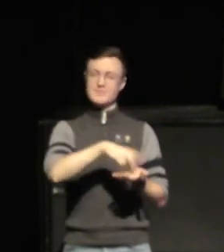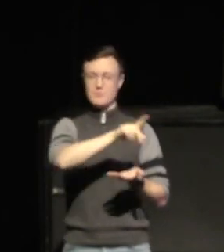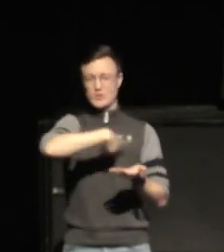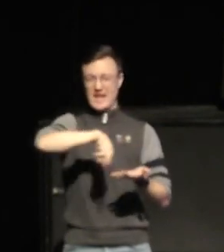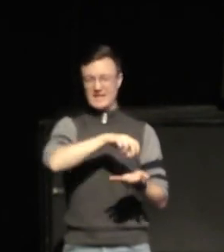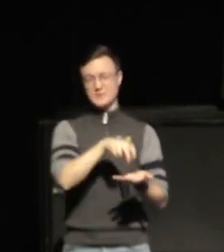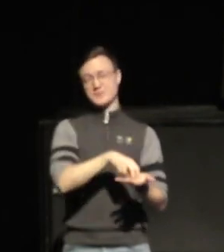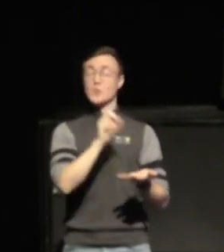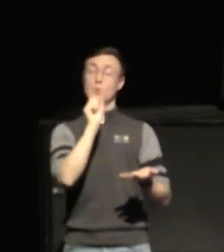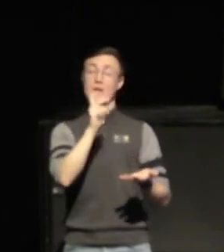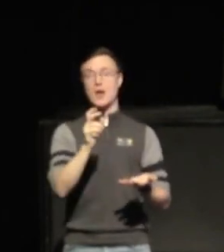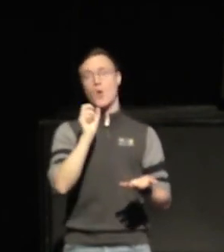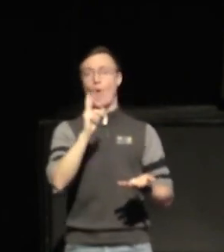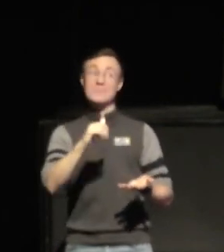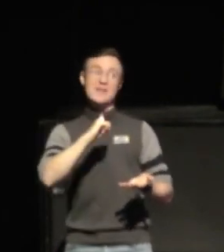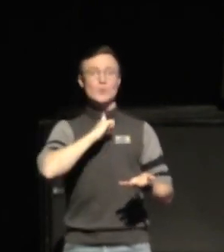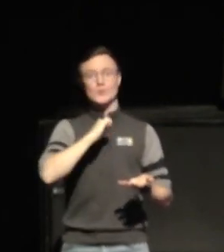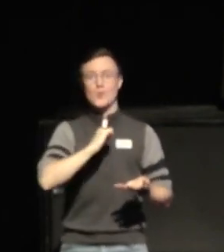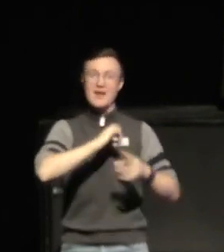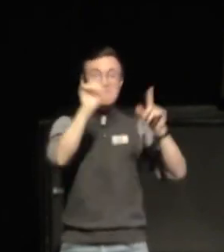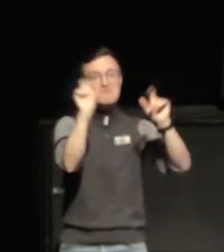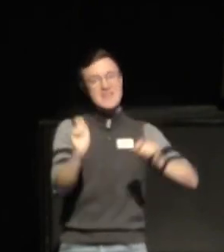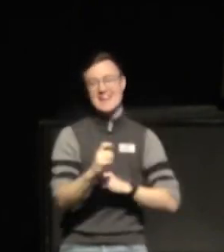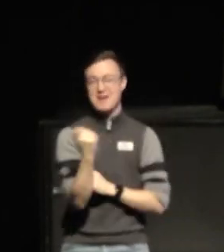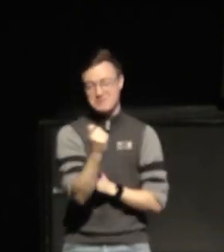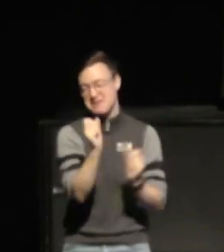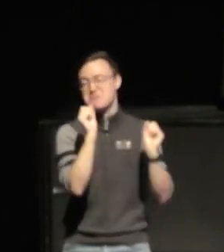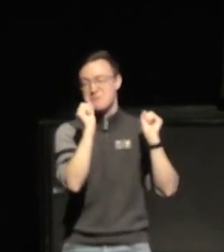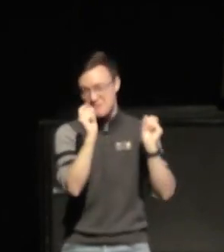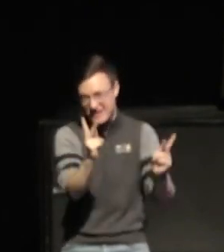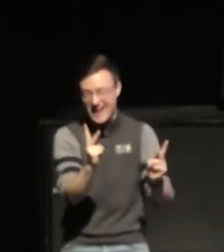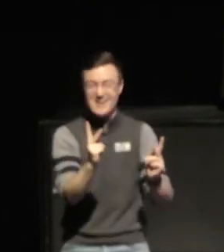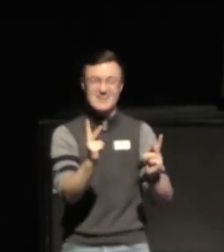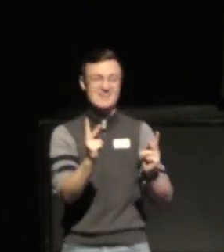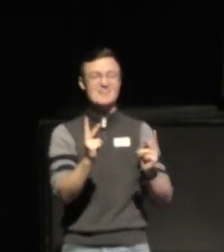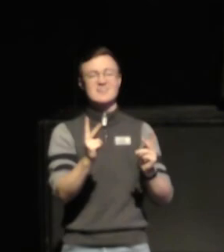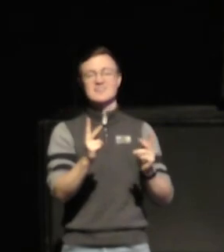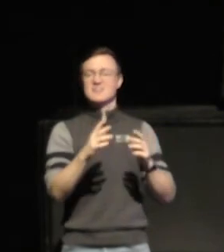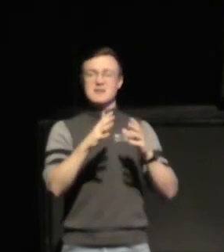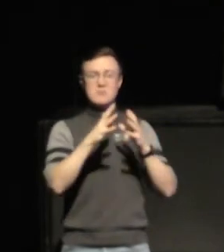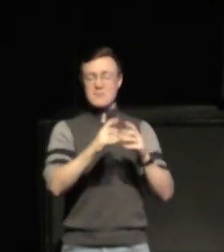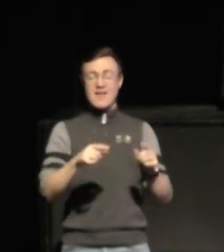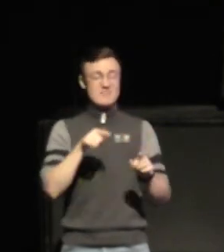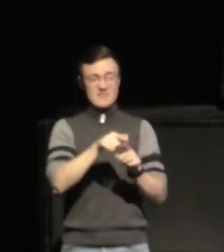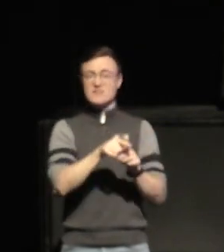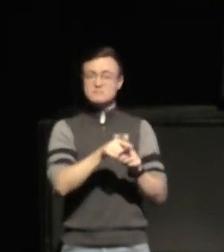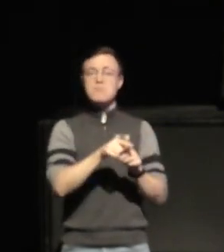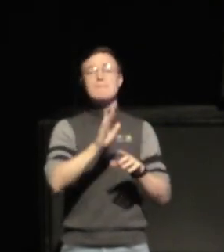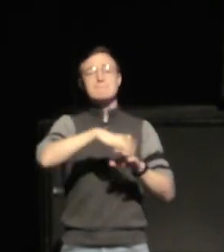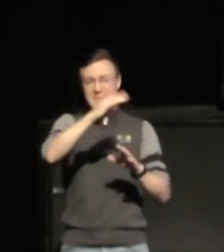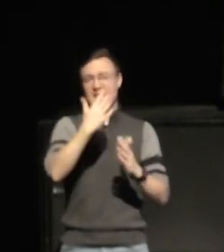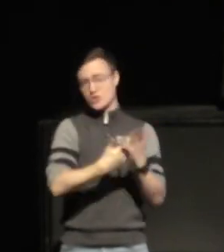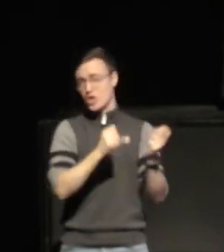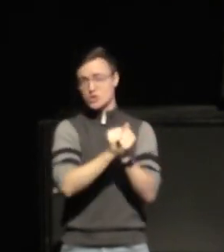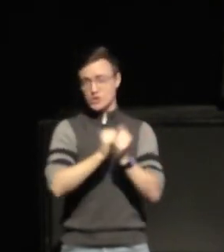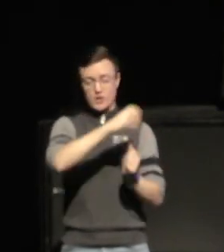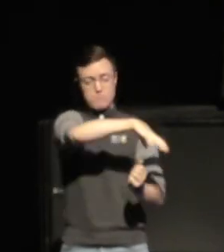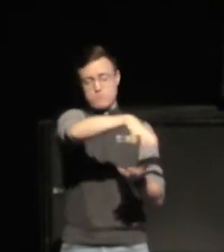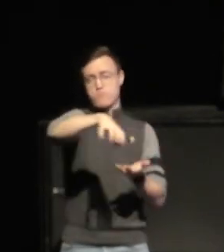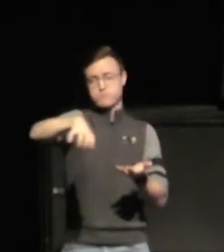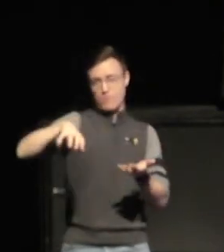and at more festive occasions, but I think in general, this is the most radical thing that we can do.